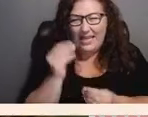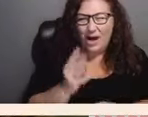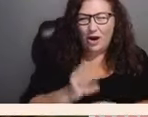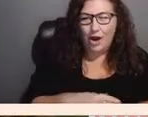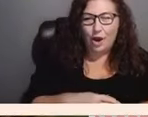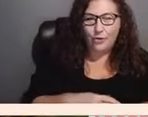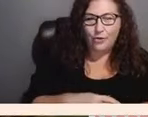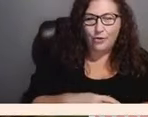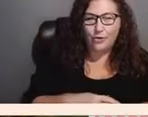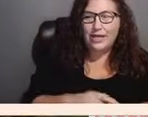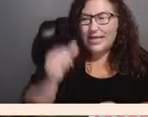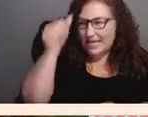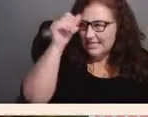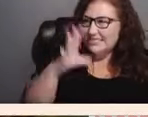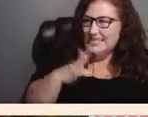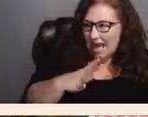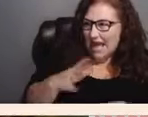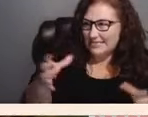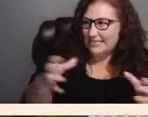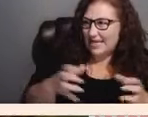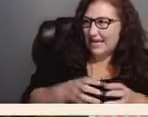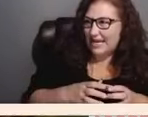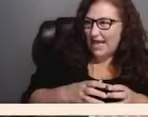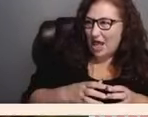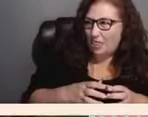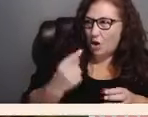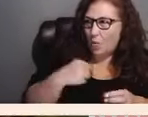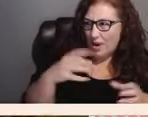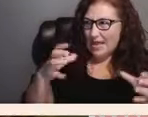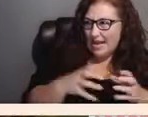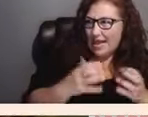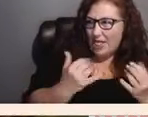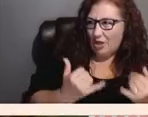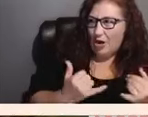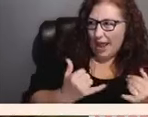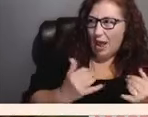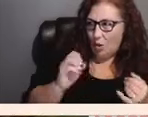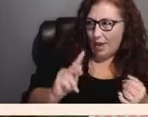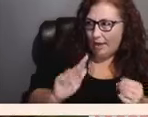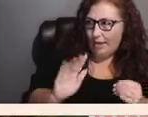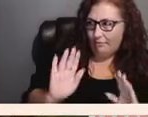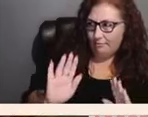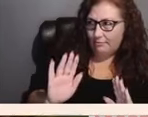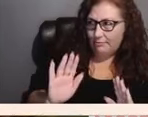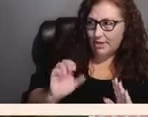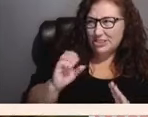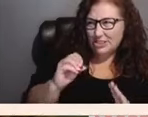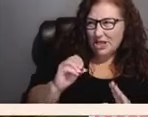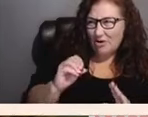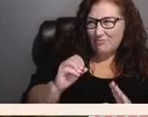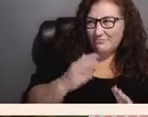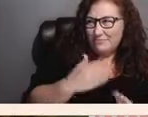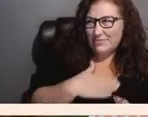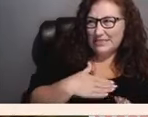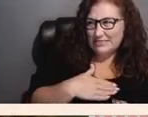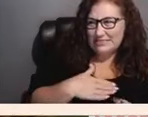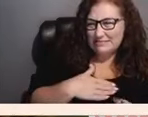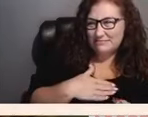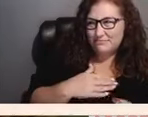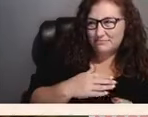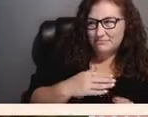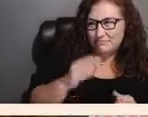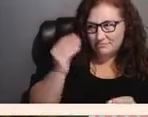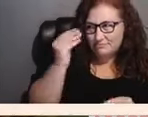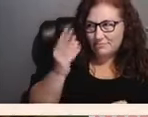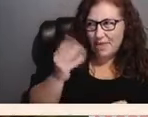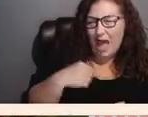it's guys getting together. We're getting together now. Okay? So kindly say, I'm going to watch